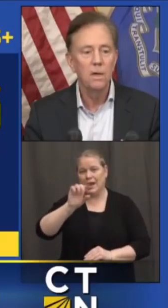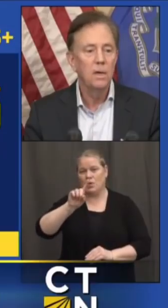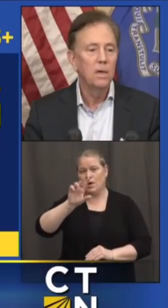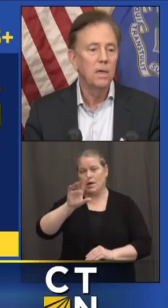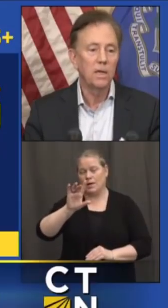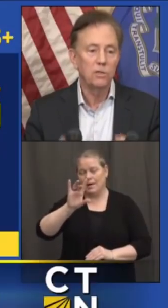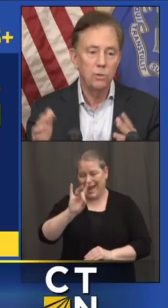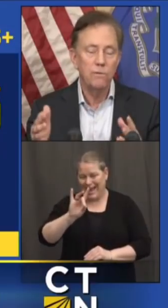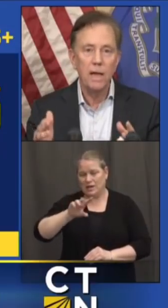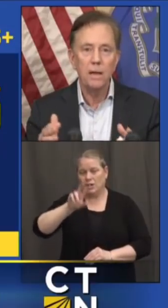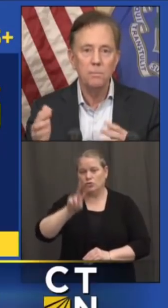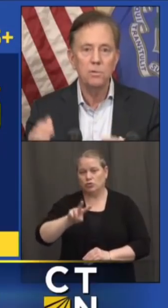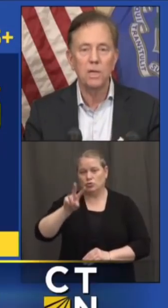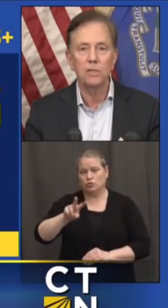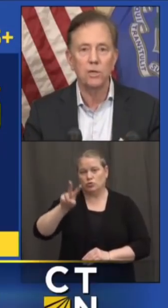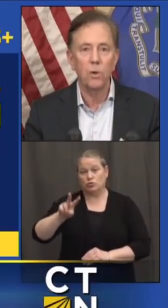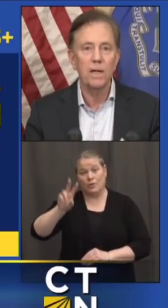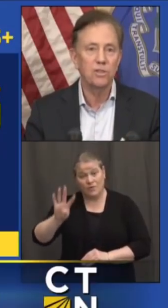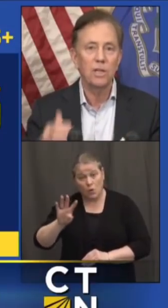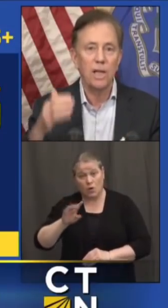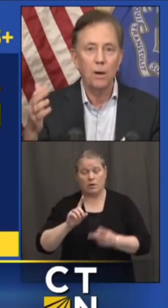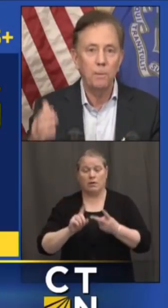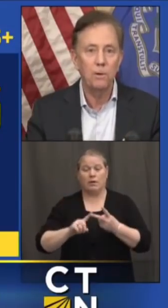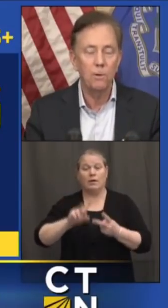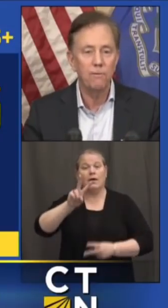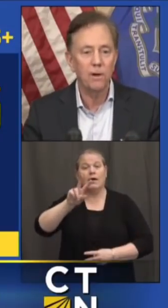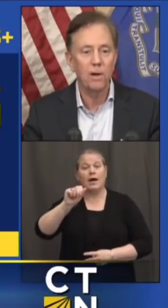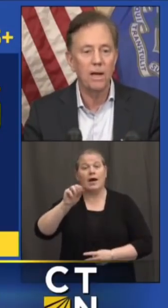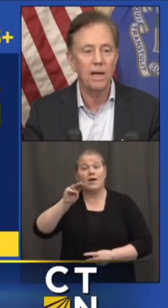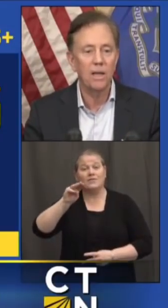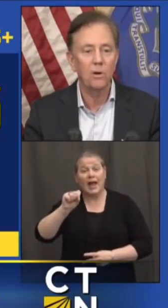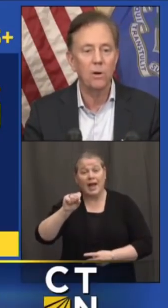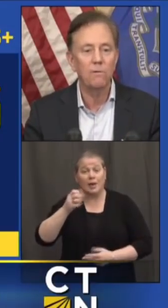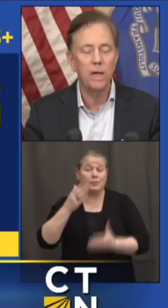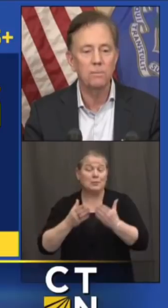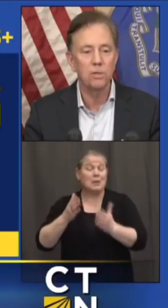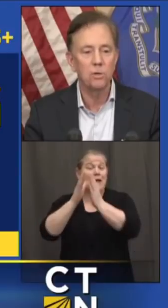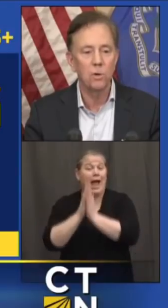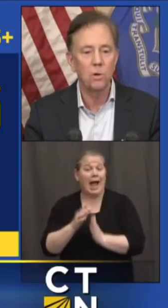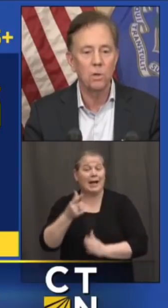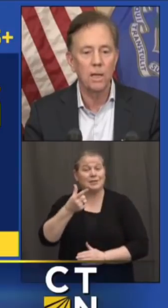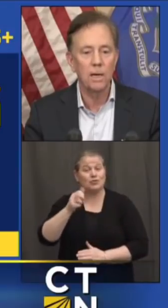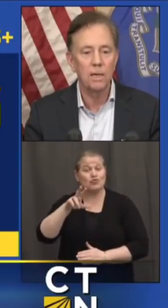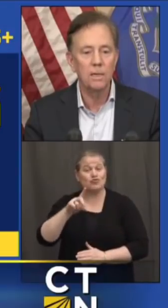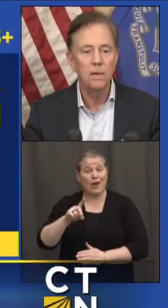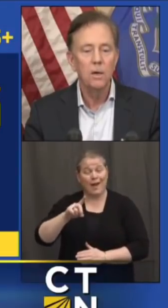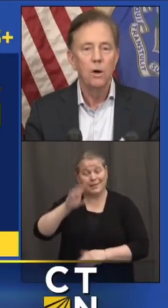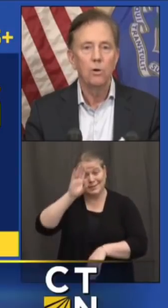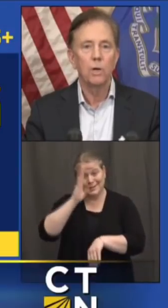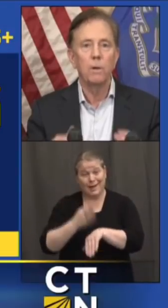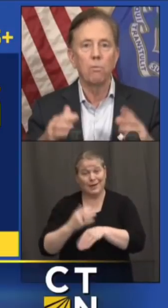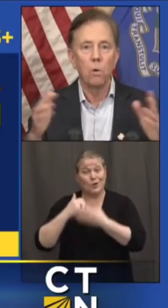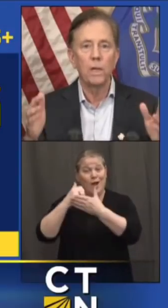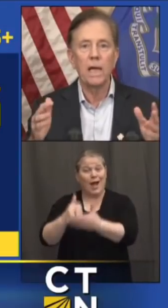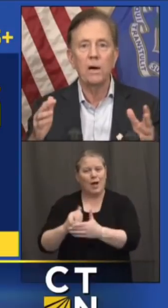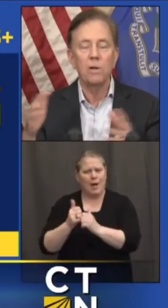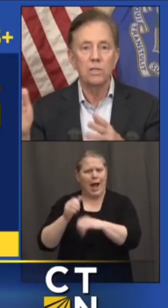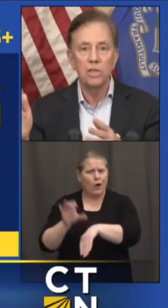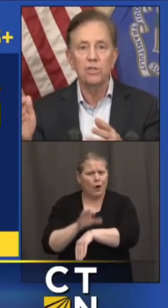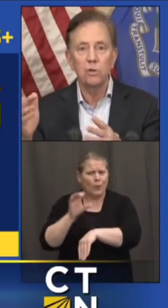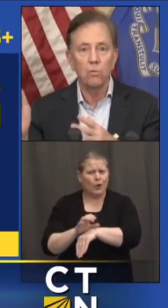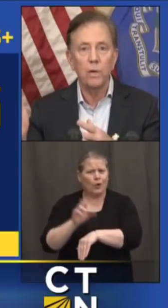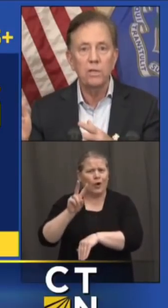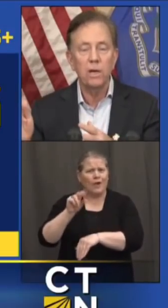877-918-2224. You can do VAMS, get your grandson to help you figure out how to get on VAMS and do it online. We're going to be rolling